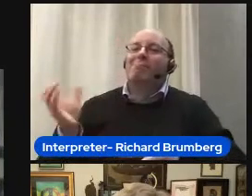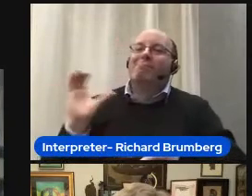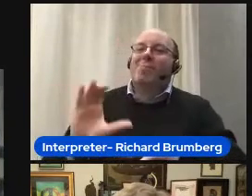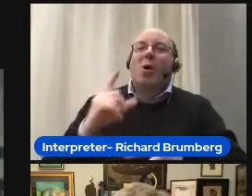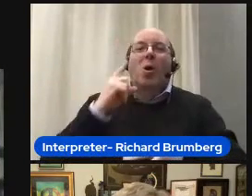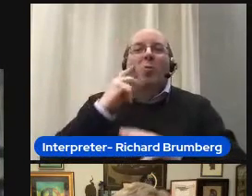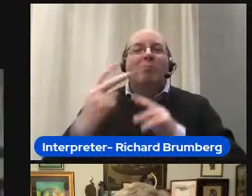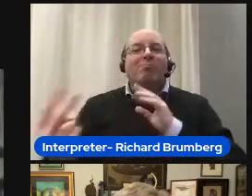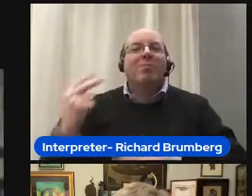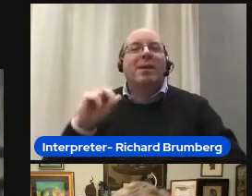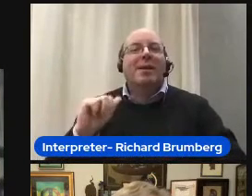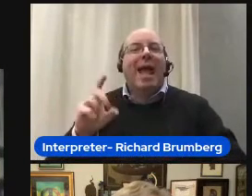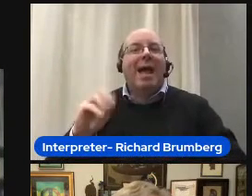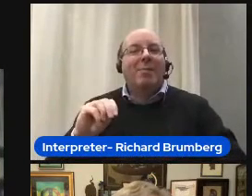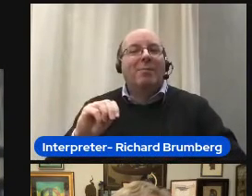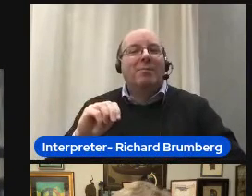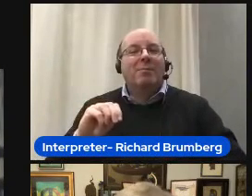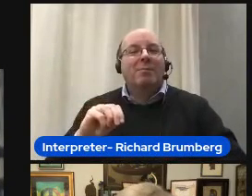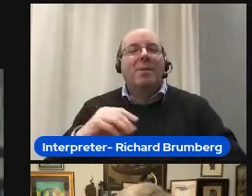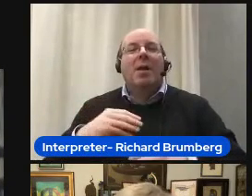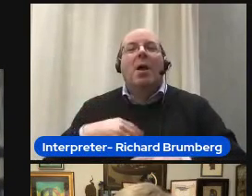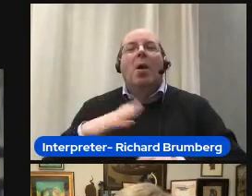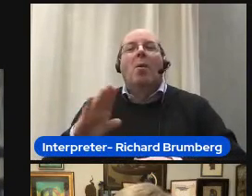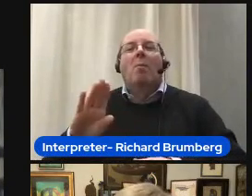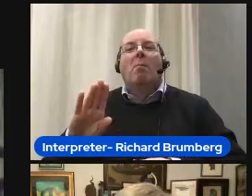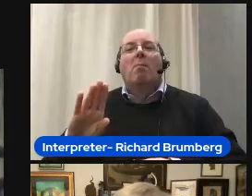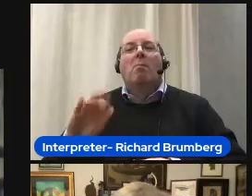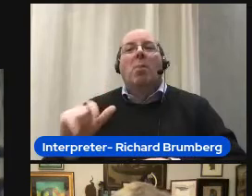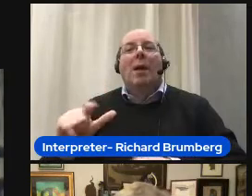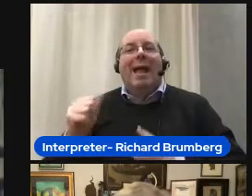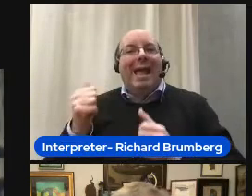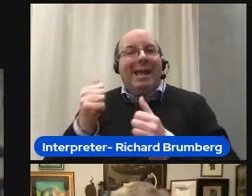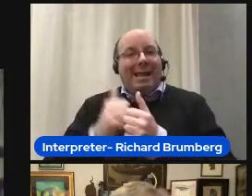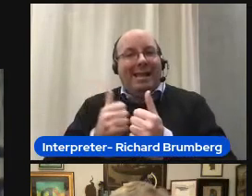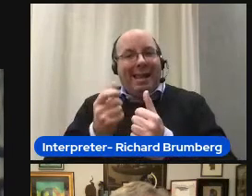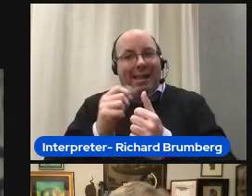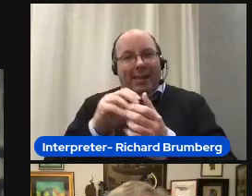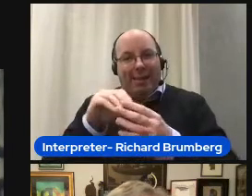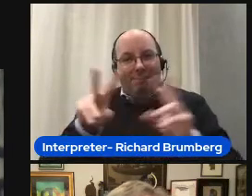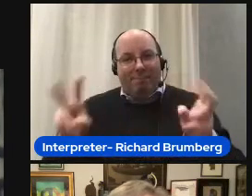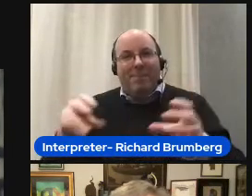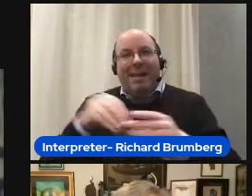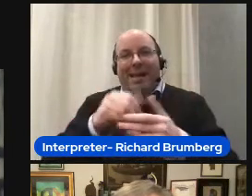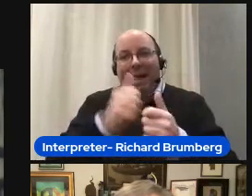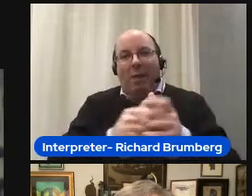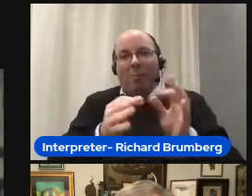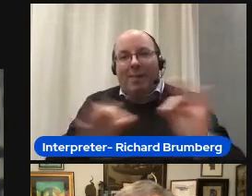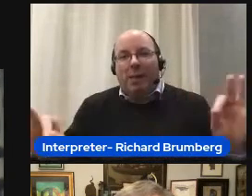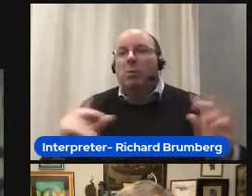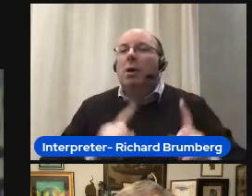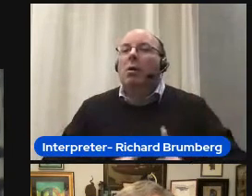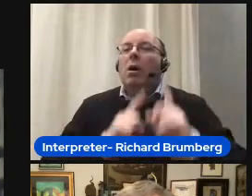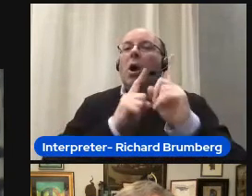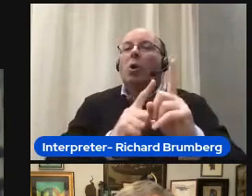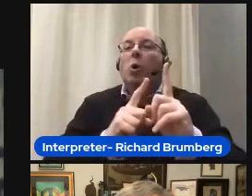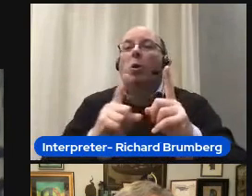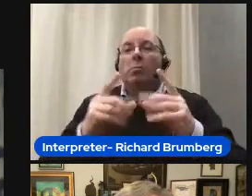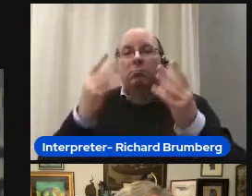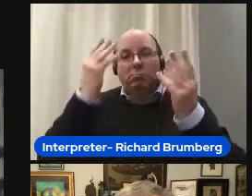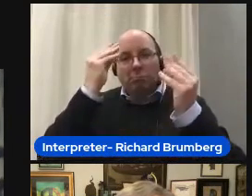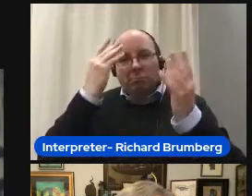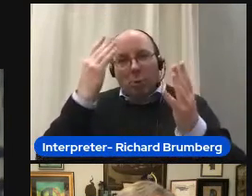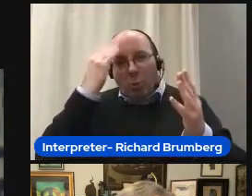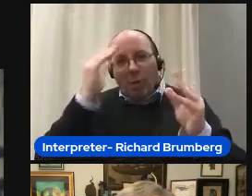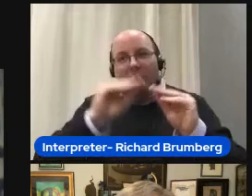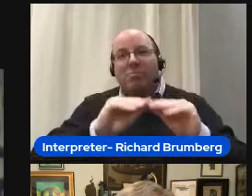memory. I'm here representing Lashon, which means in every language, and our mission is to spread awareness